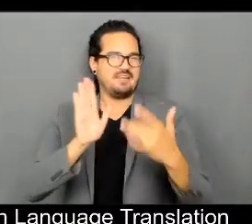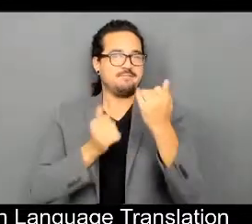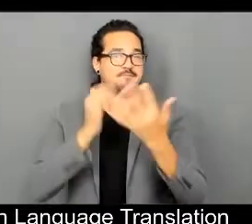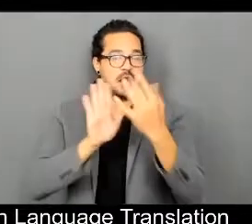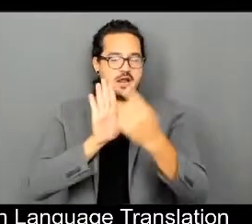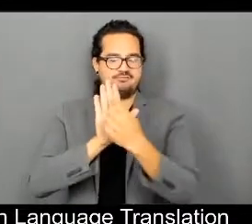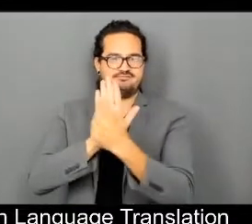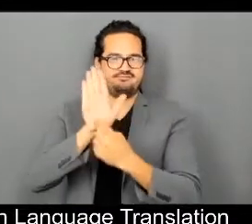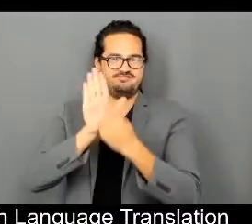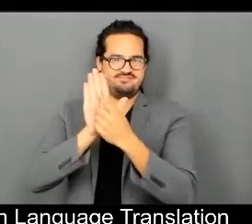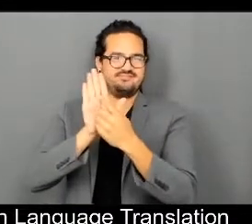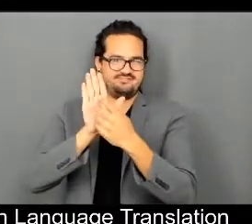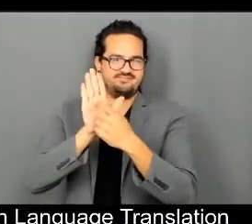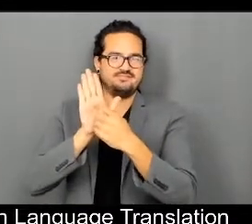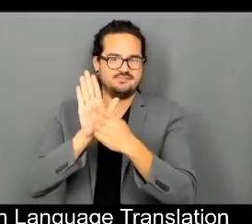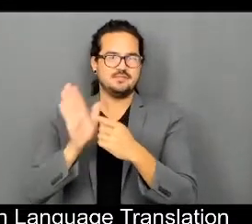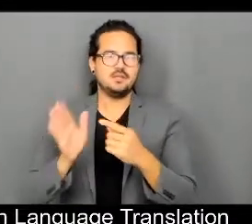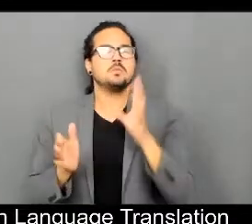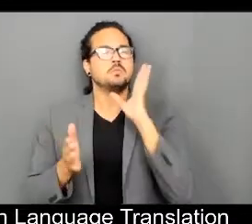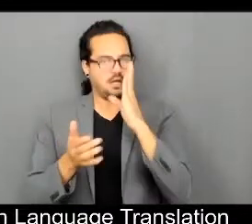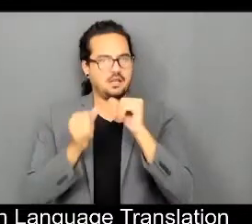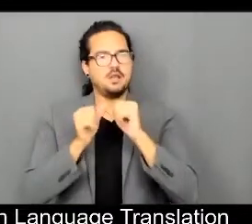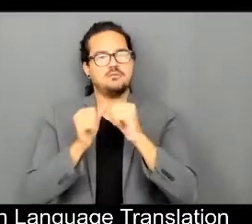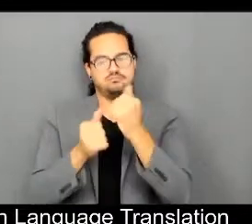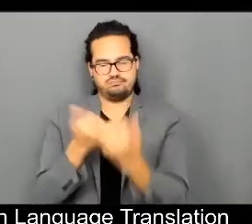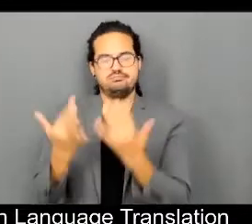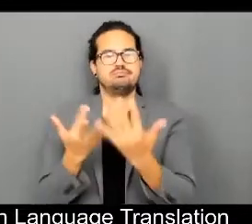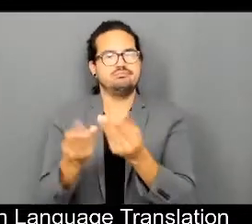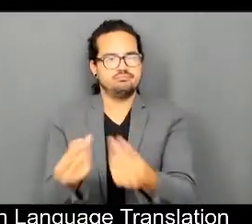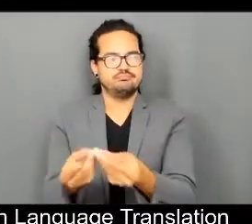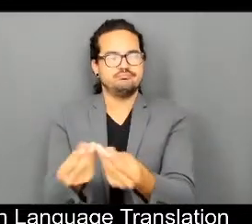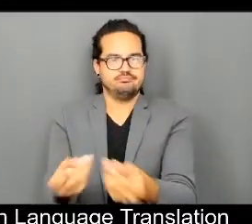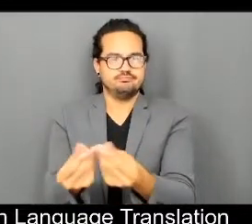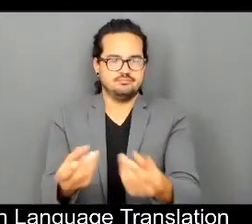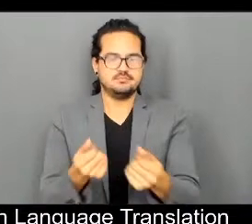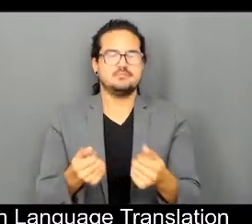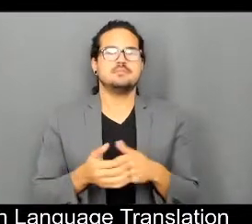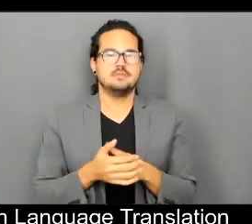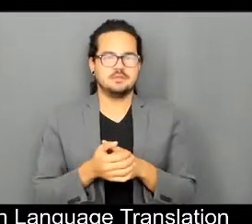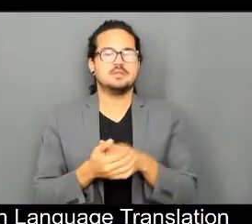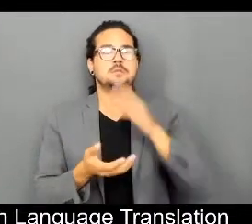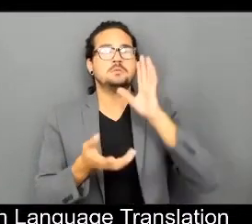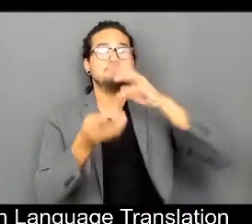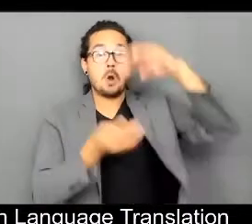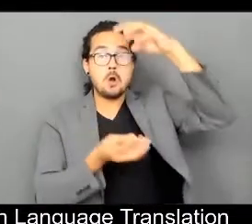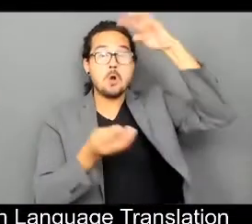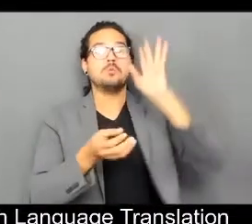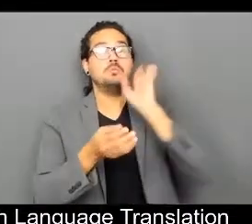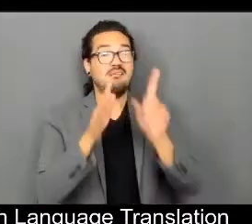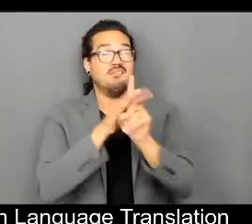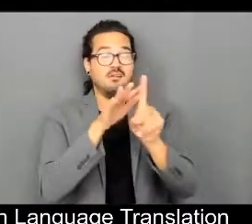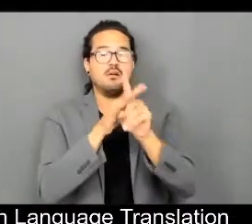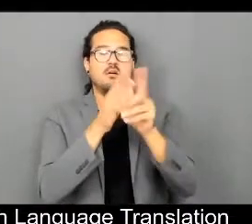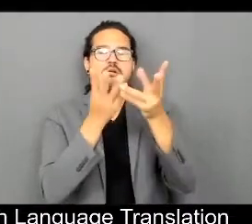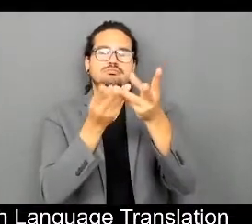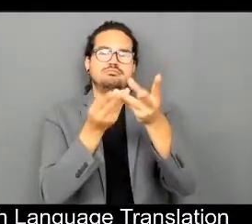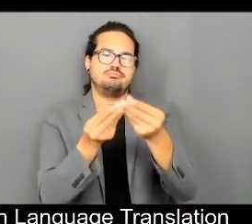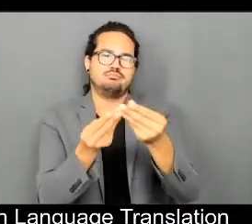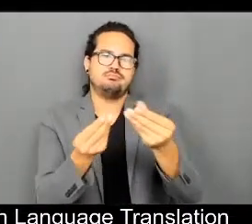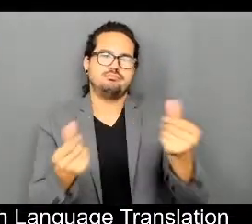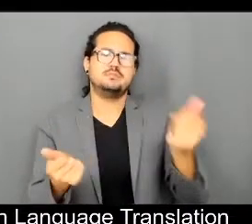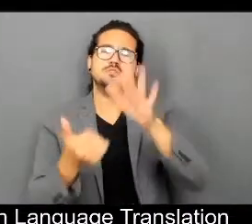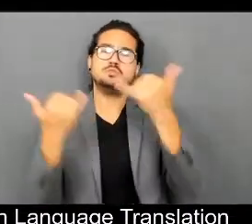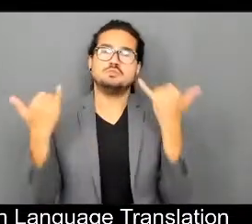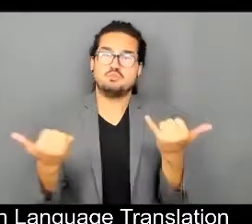long run and less smoke into our future. But expect to see that out there this morning. A couple things